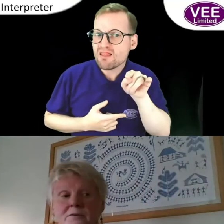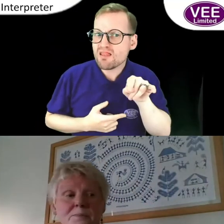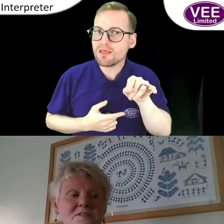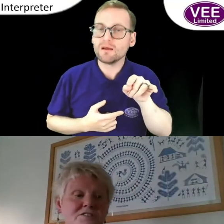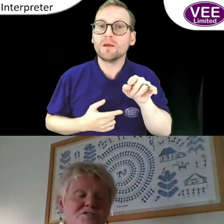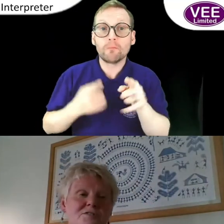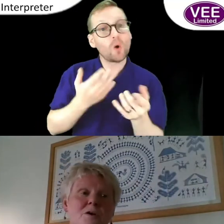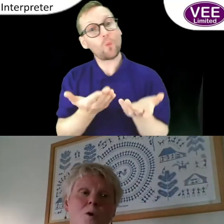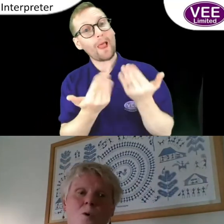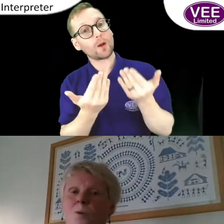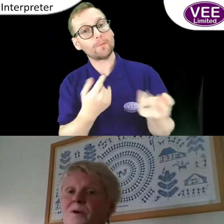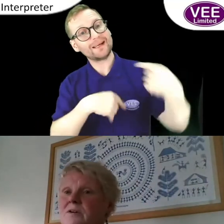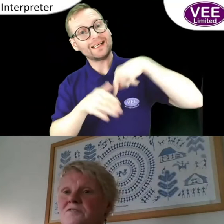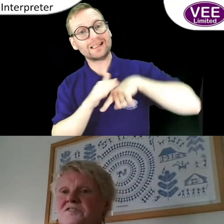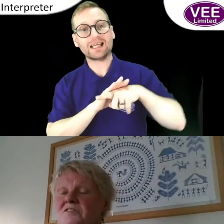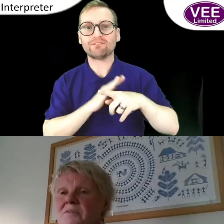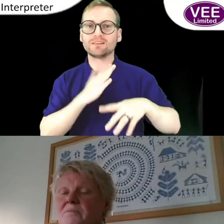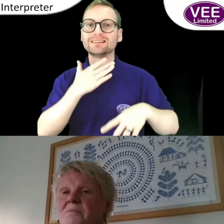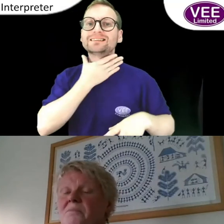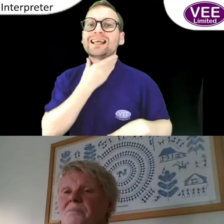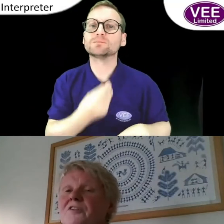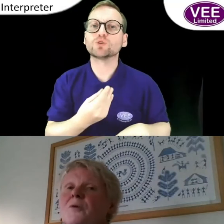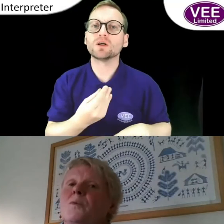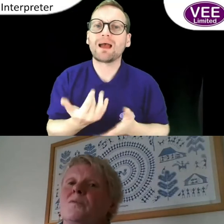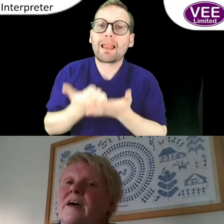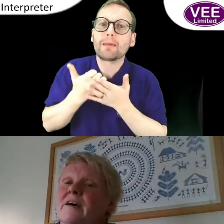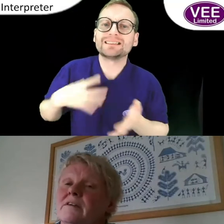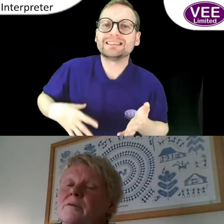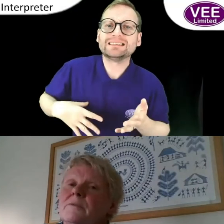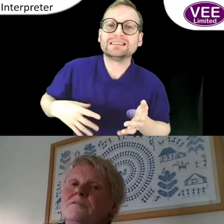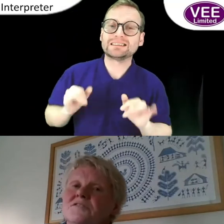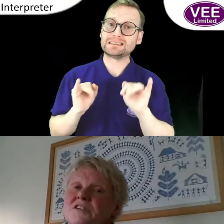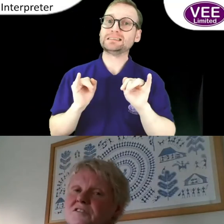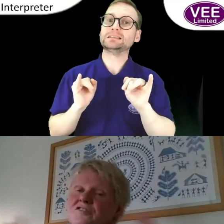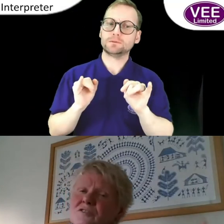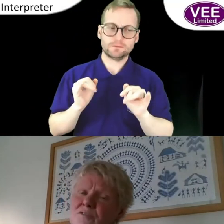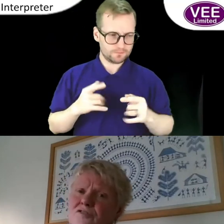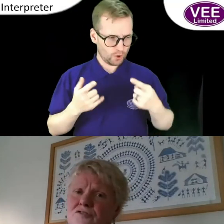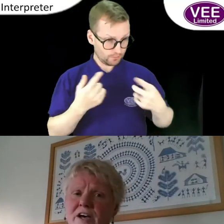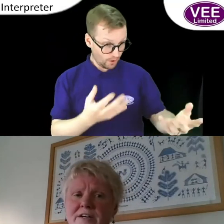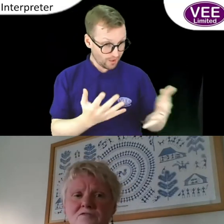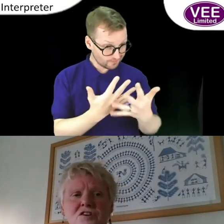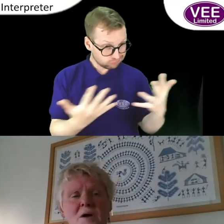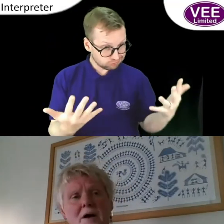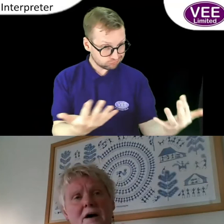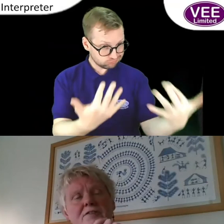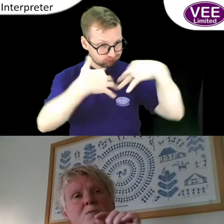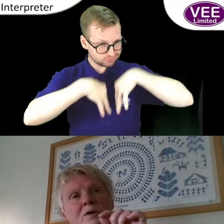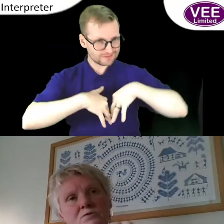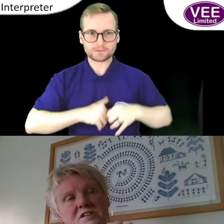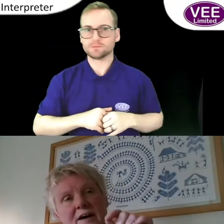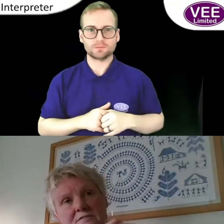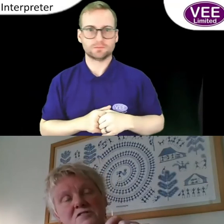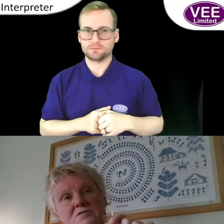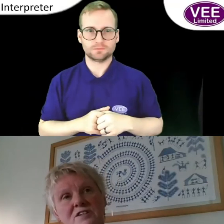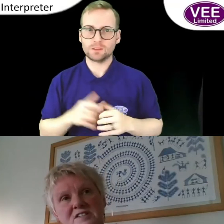in a good position, or because they don't want their communities to change. I think we